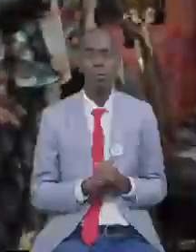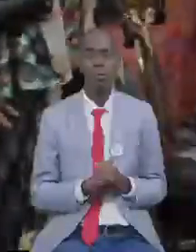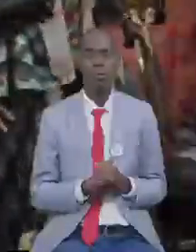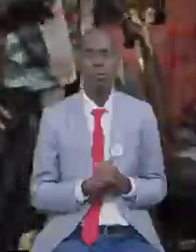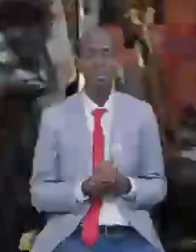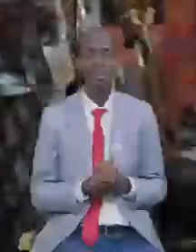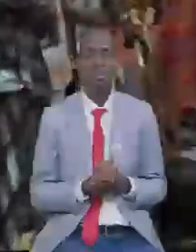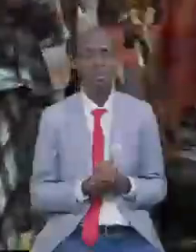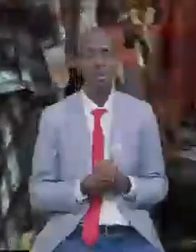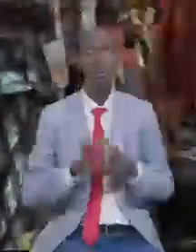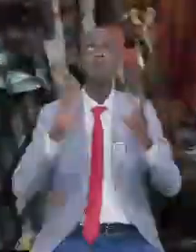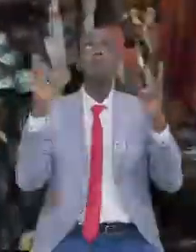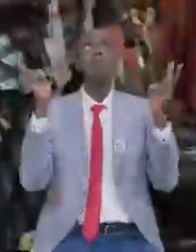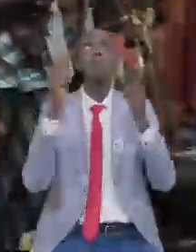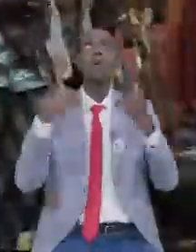Victory has come.